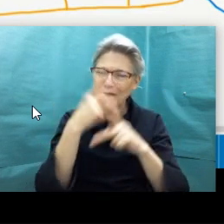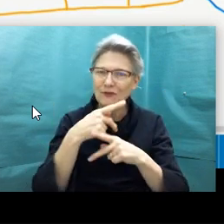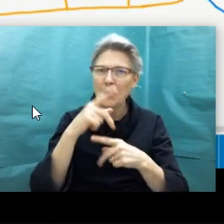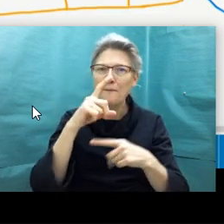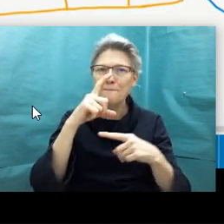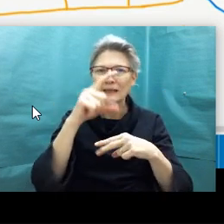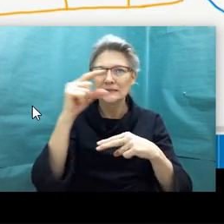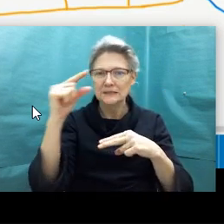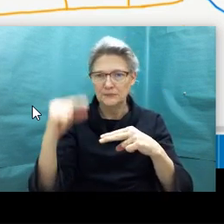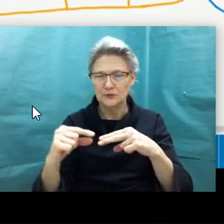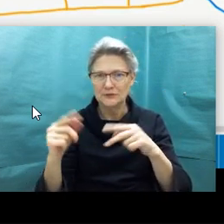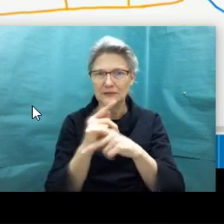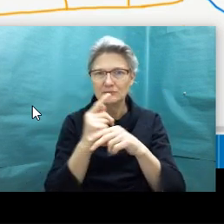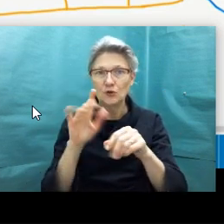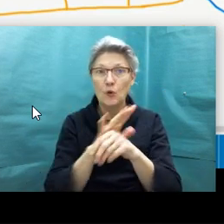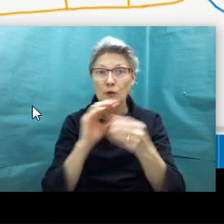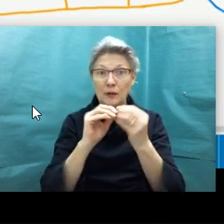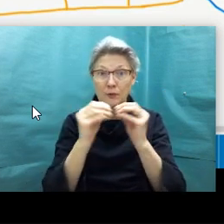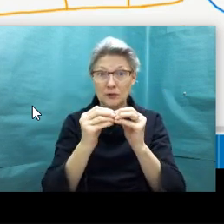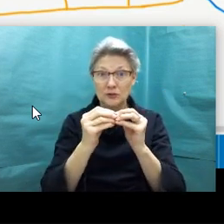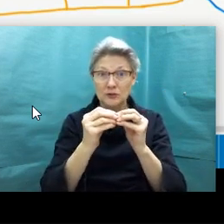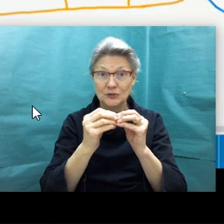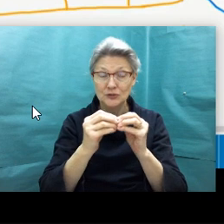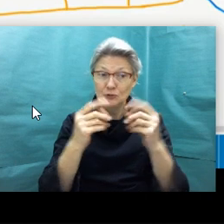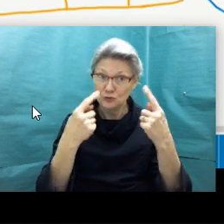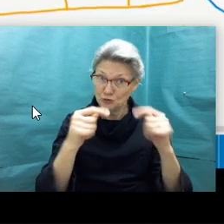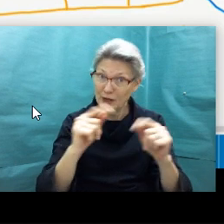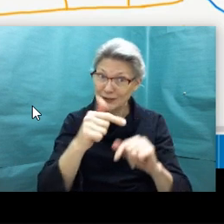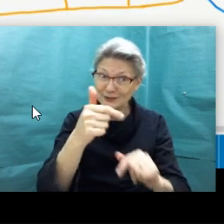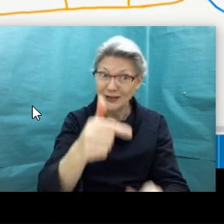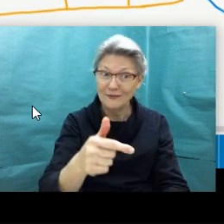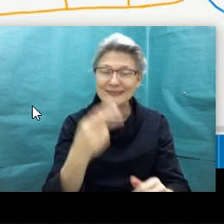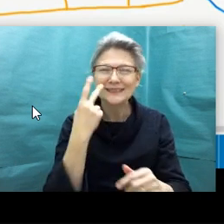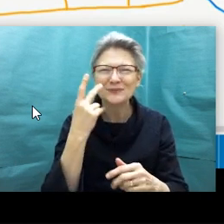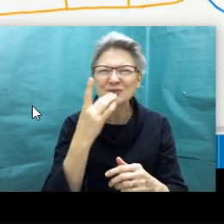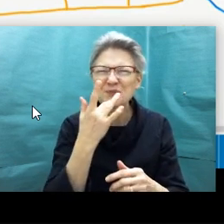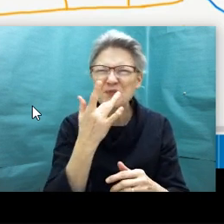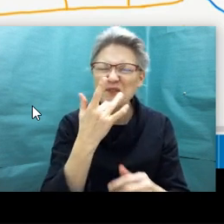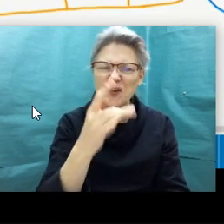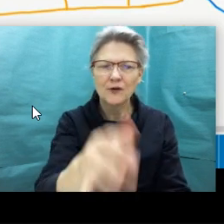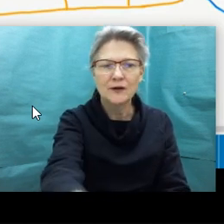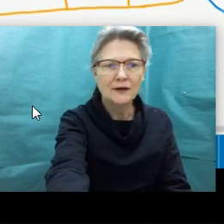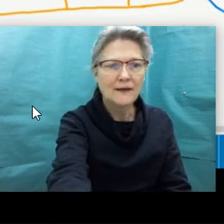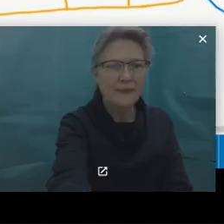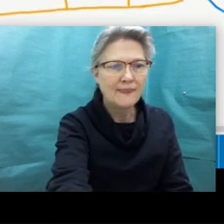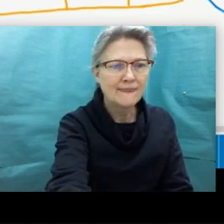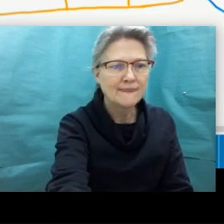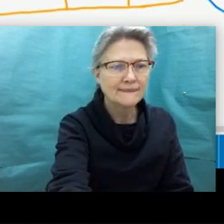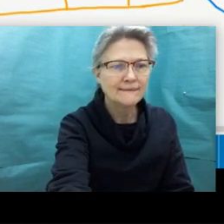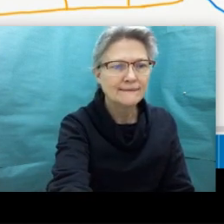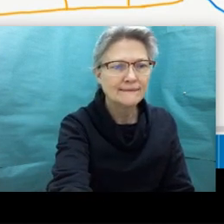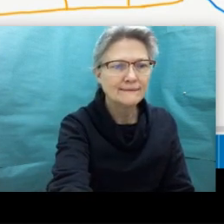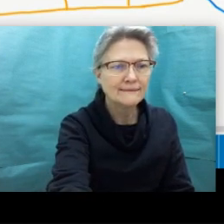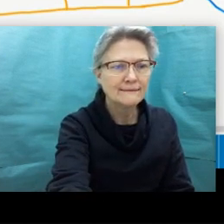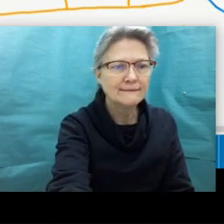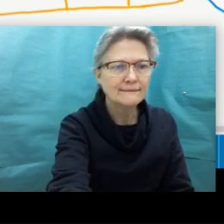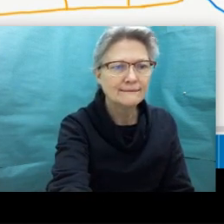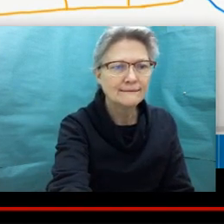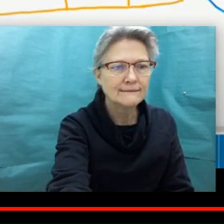mixed number times a whole number. So you give them a try, see what you prefer, and it's time for you to do your turn.